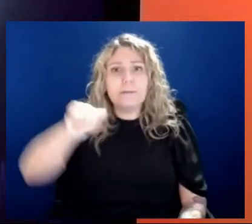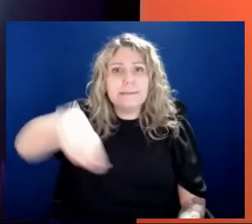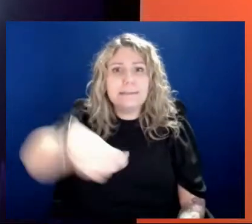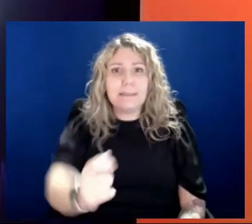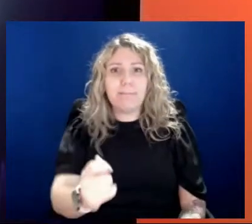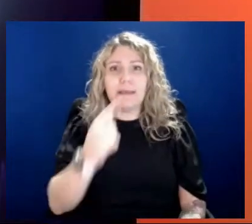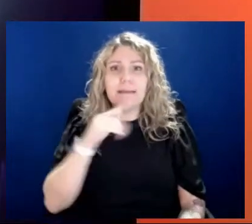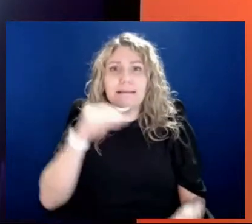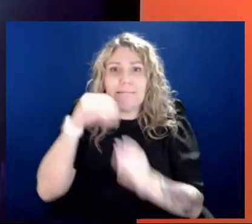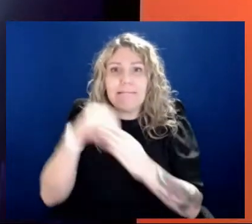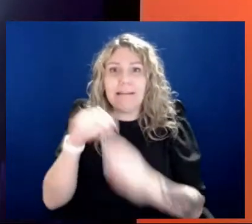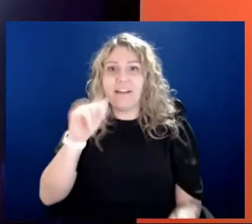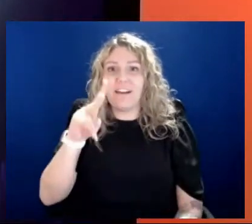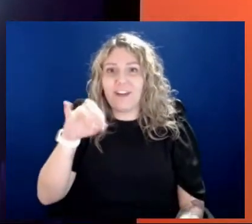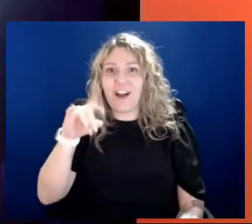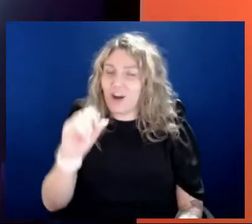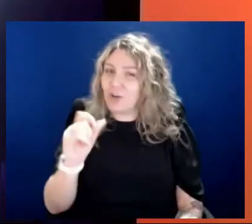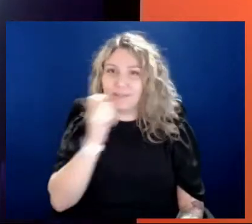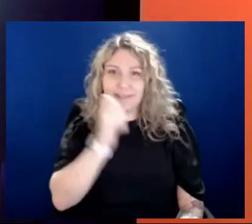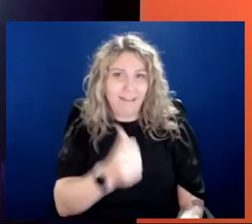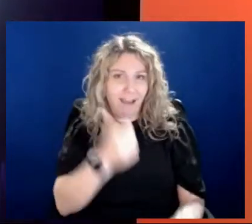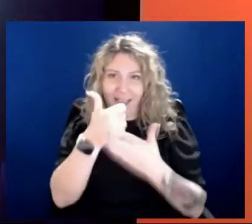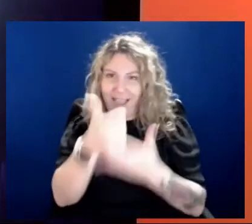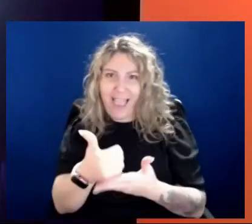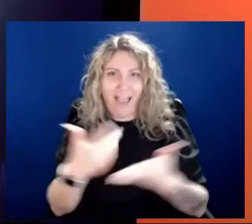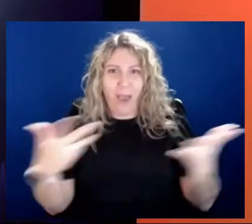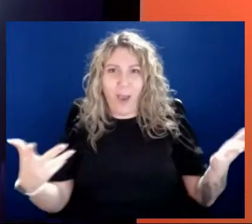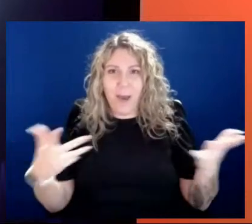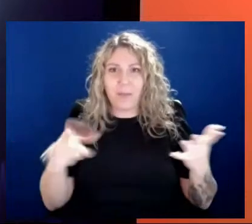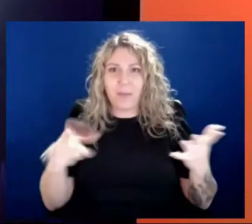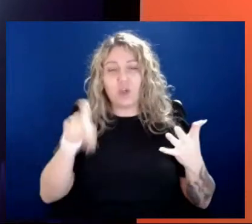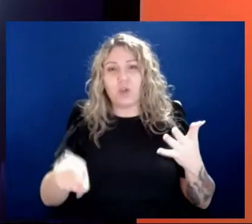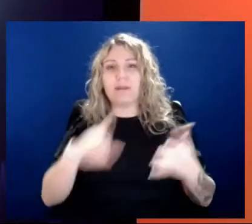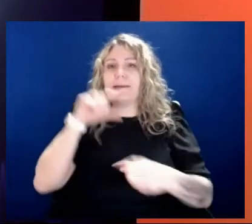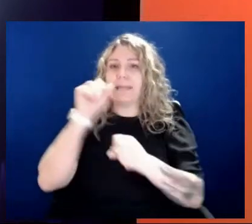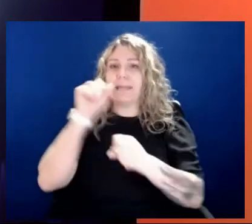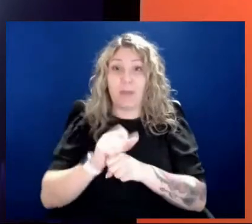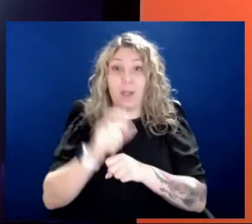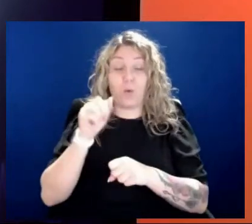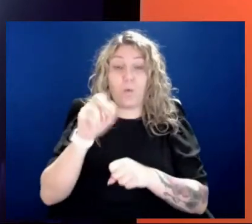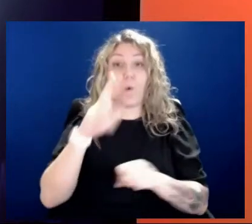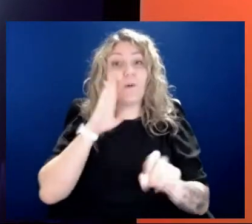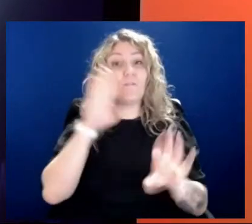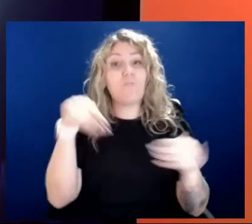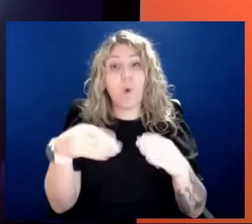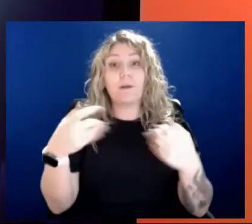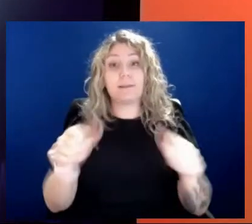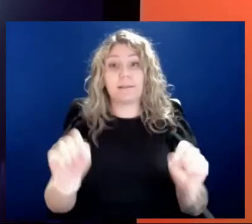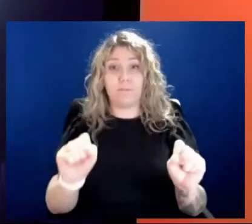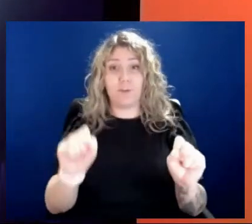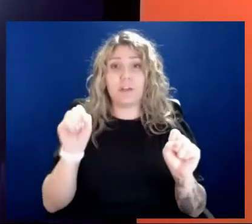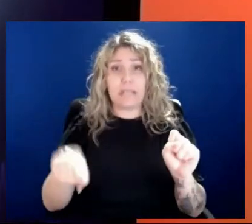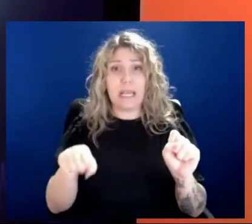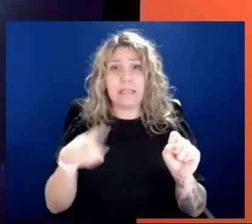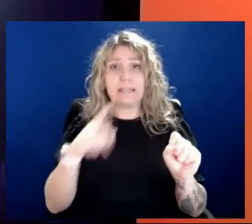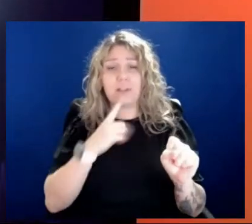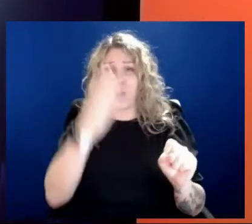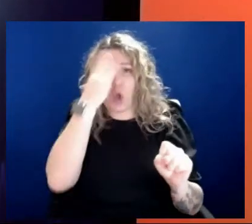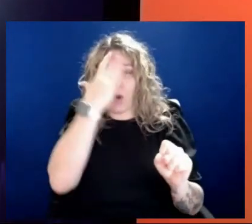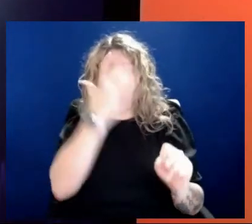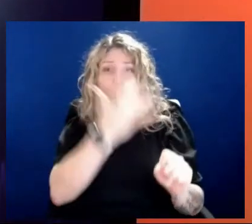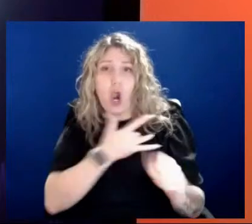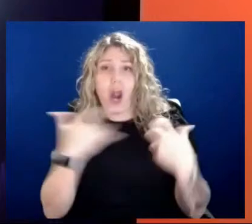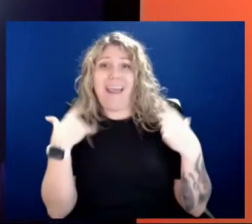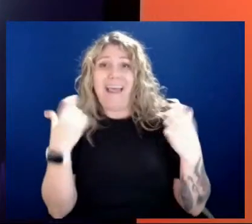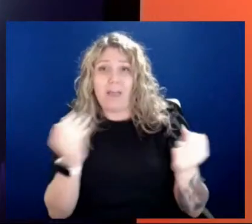doesn't help make your benefit better. It means you have to make a committed or a focused effort at, yes, knowing what a heart healthy food is, a cardiovascular healthy